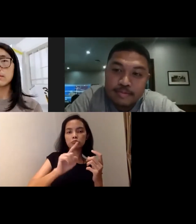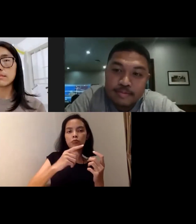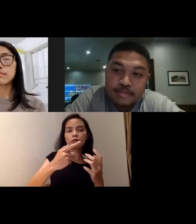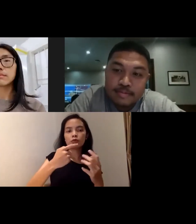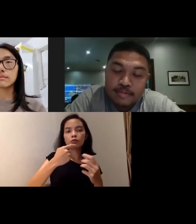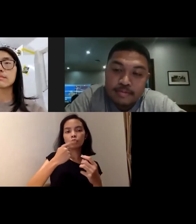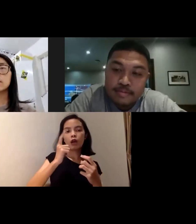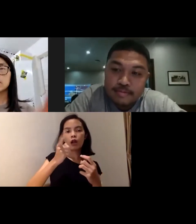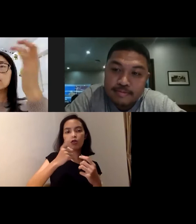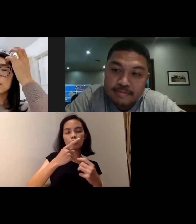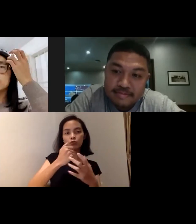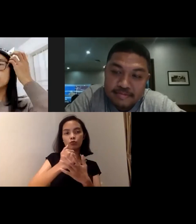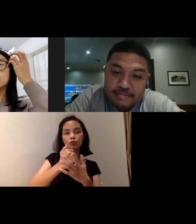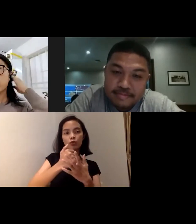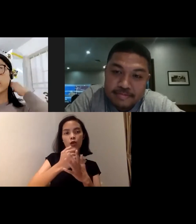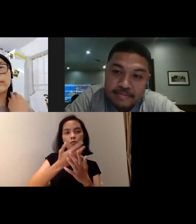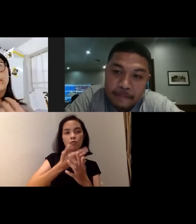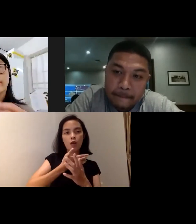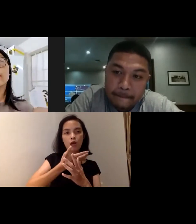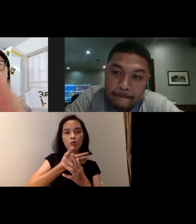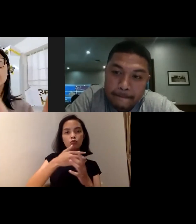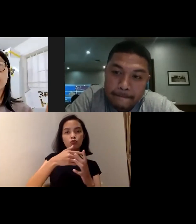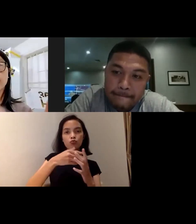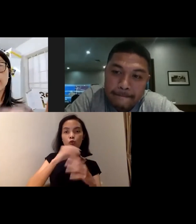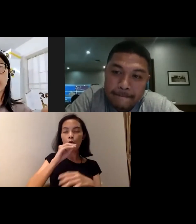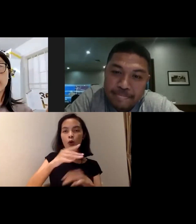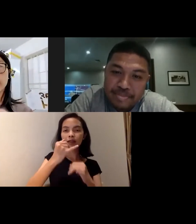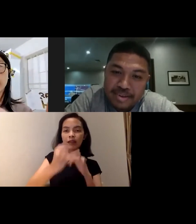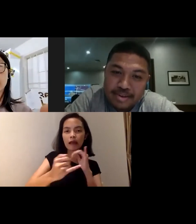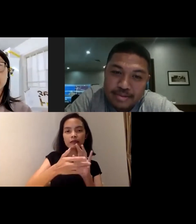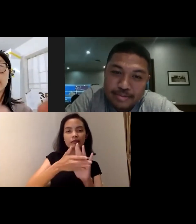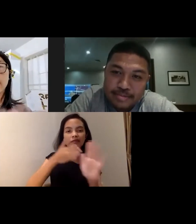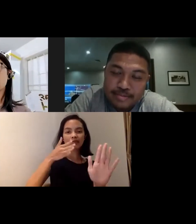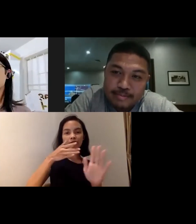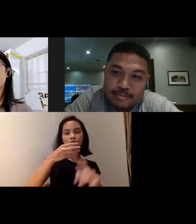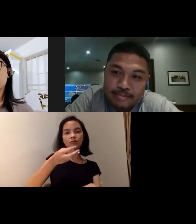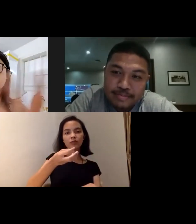that you want to say before you leave anytime soon?